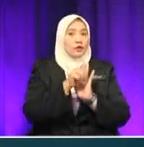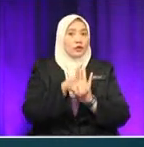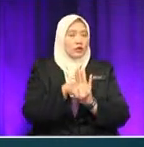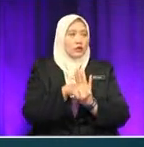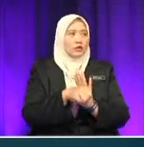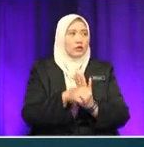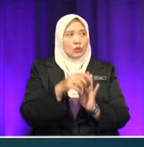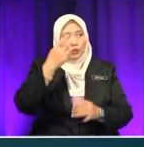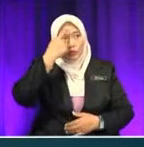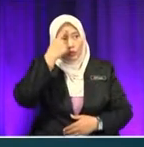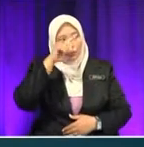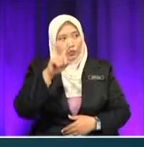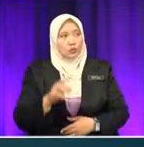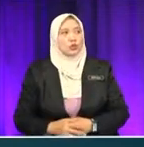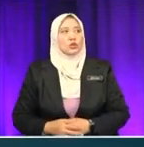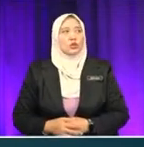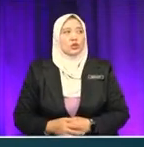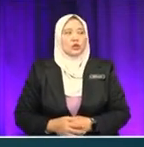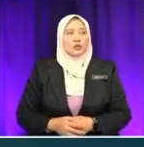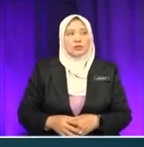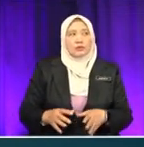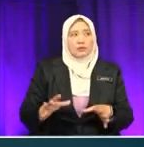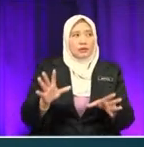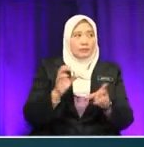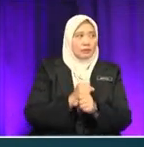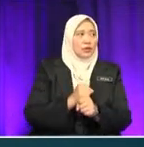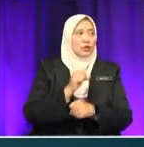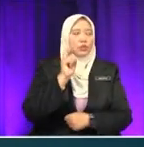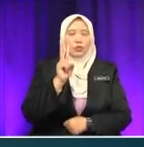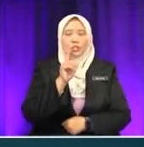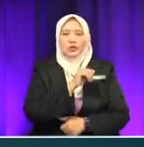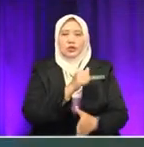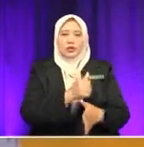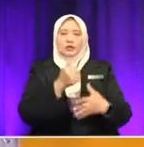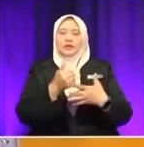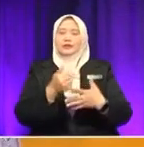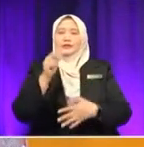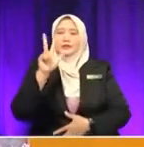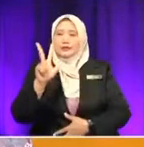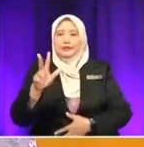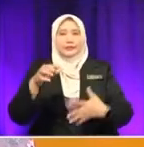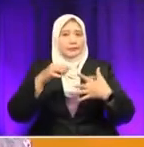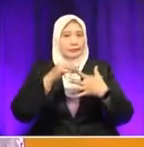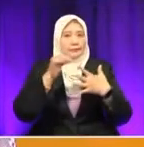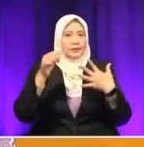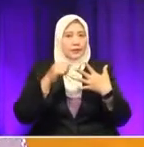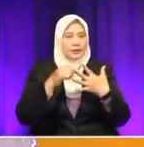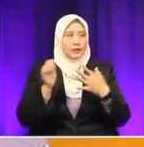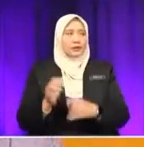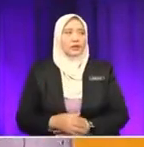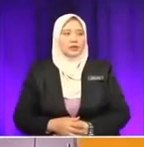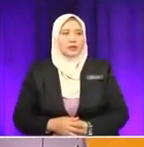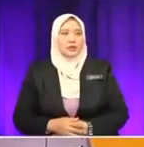be able to discuss and 20 seconds will be just like that. Okay. So that's why you need to practice with your partner as